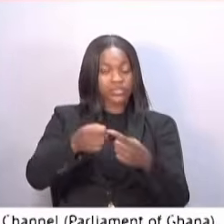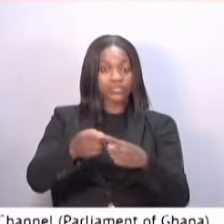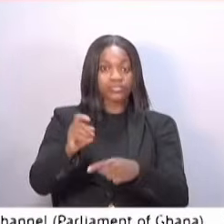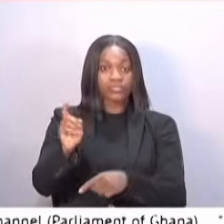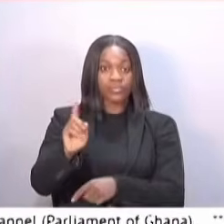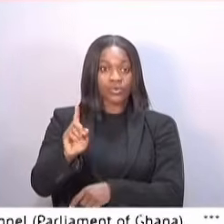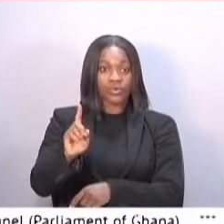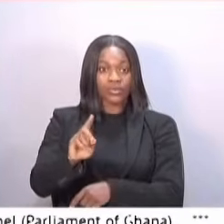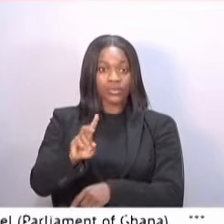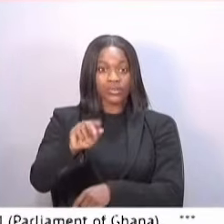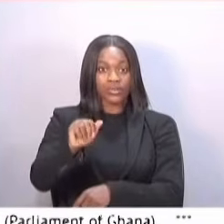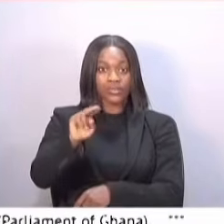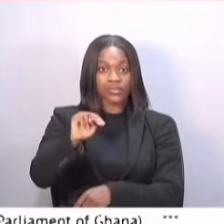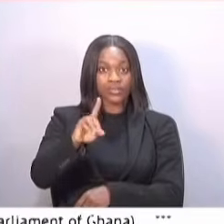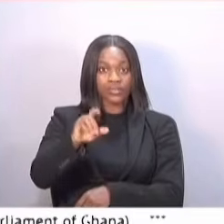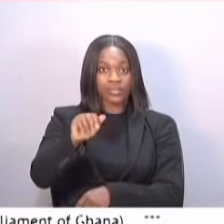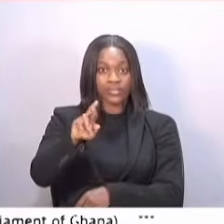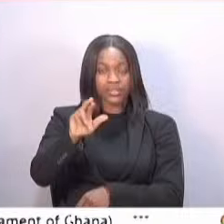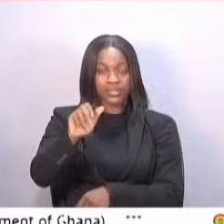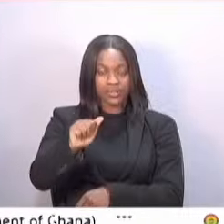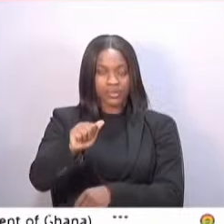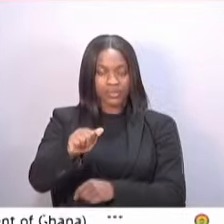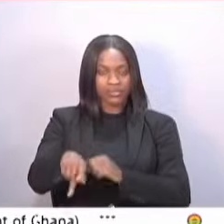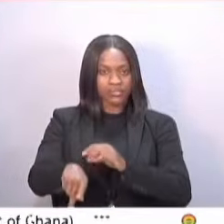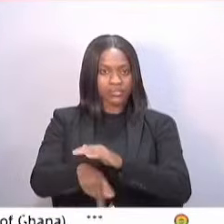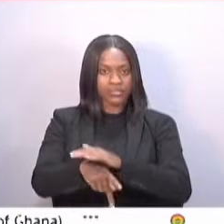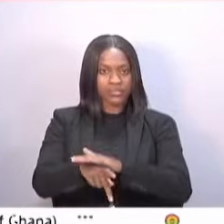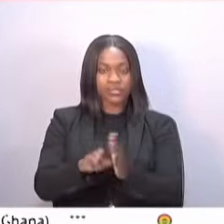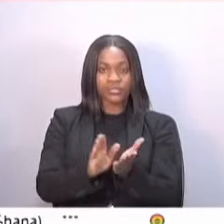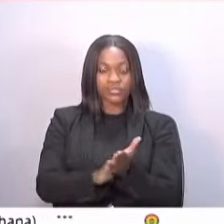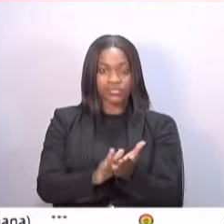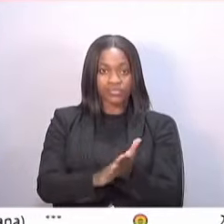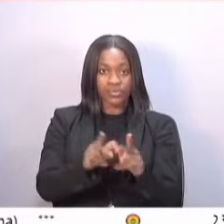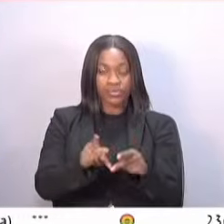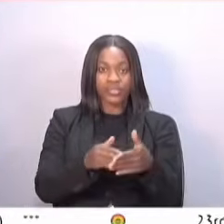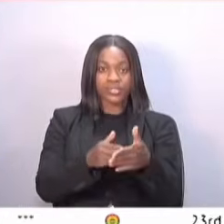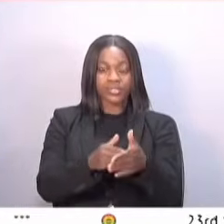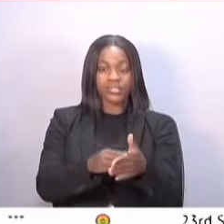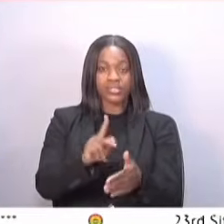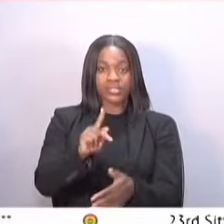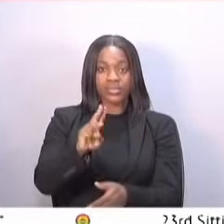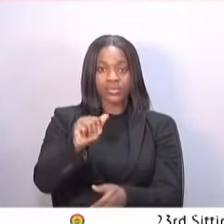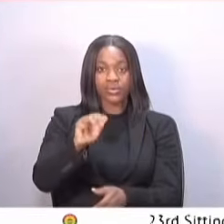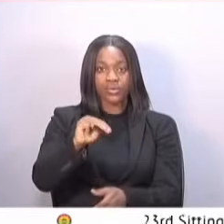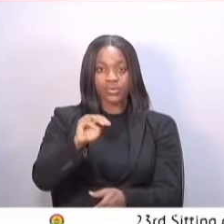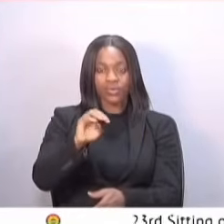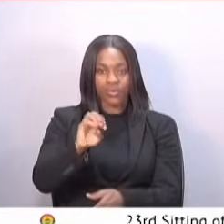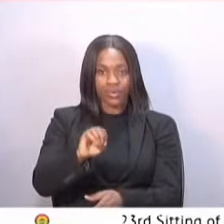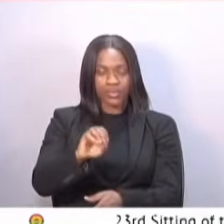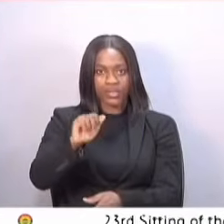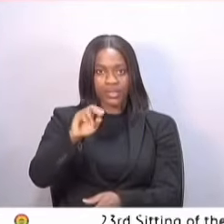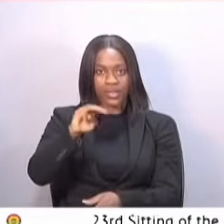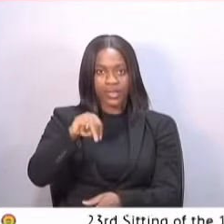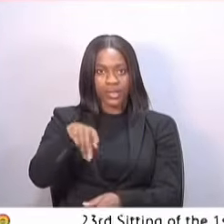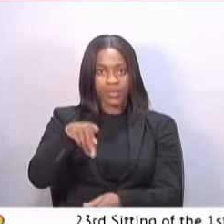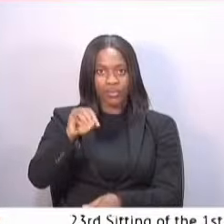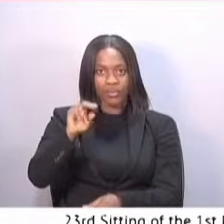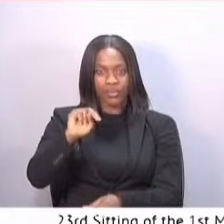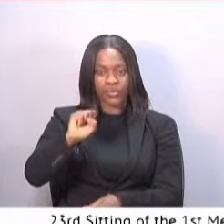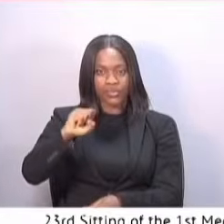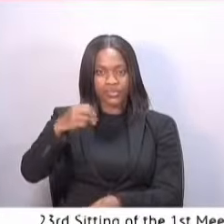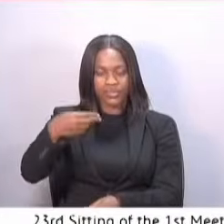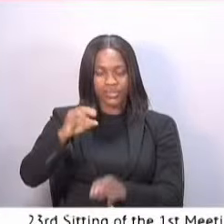from Vandara Basic School, led by Kwame Amponsa, a teacher. They are